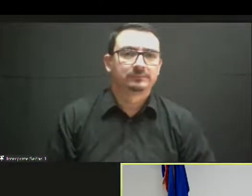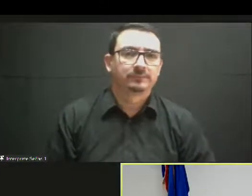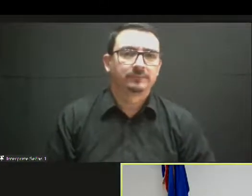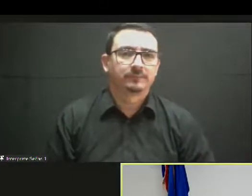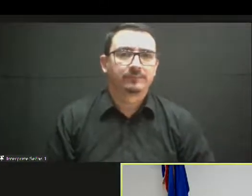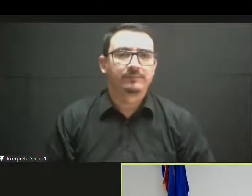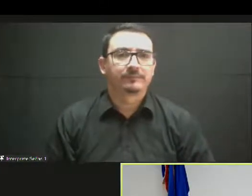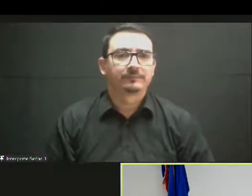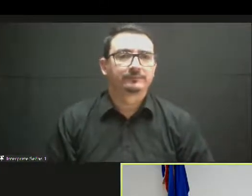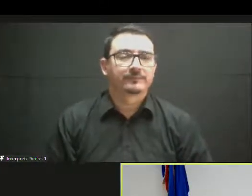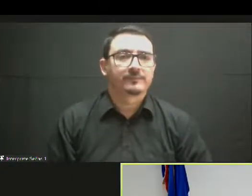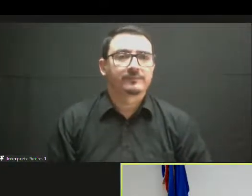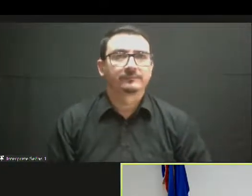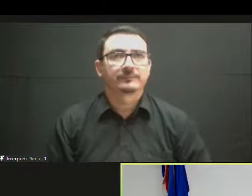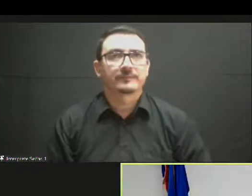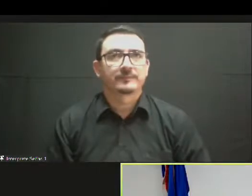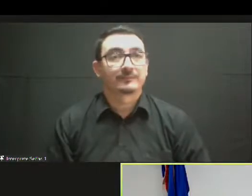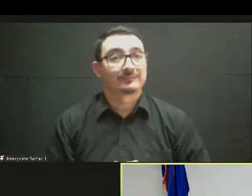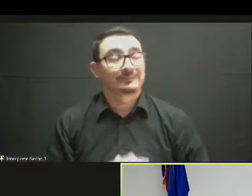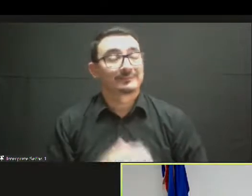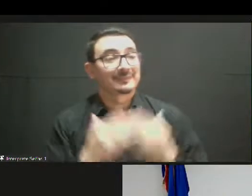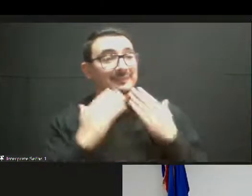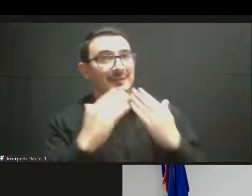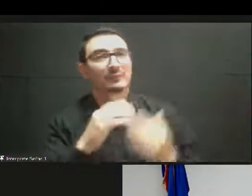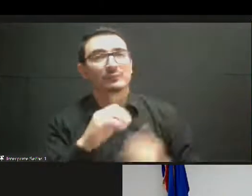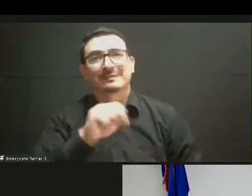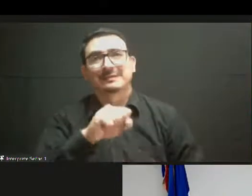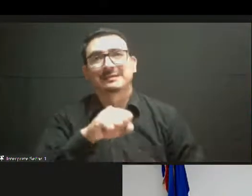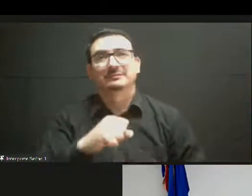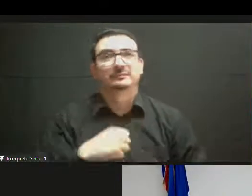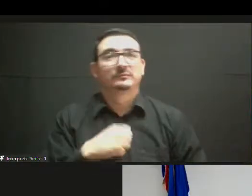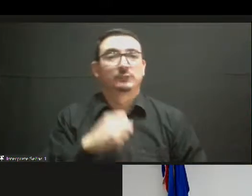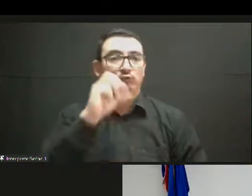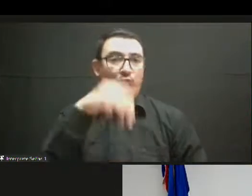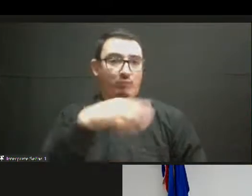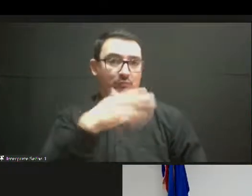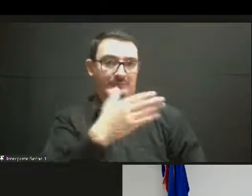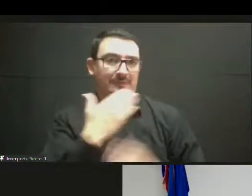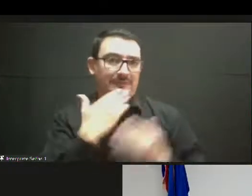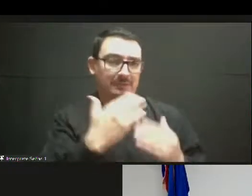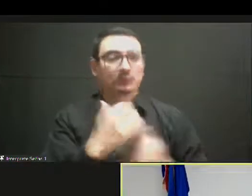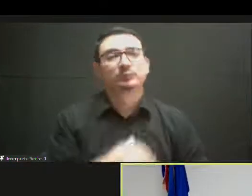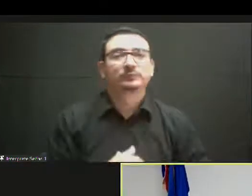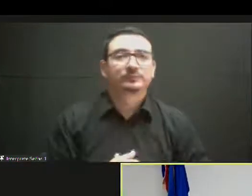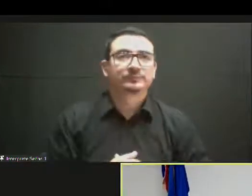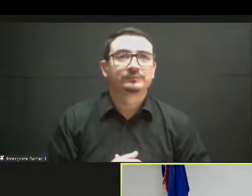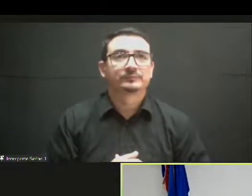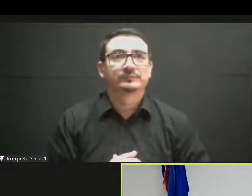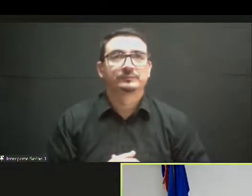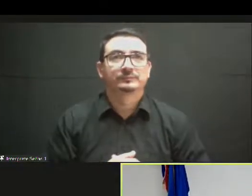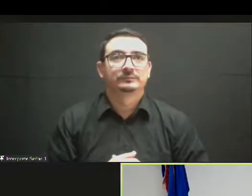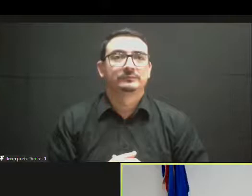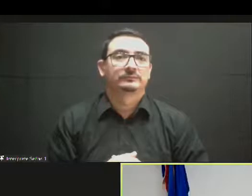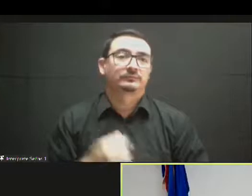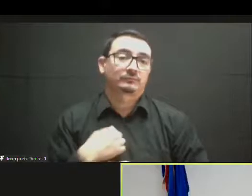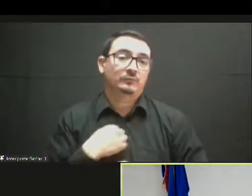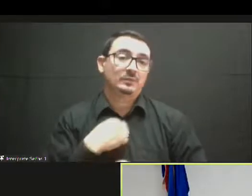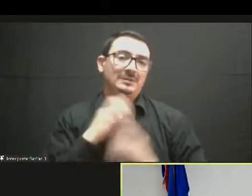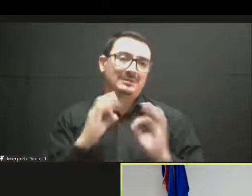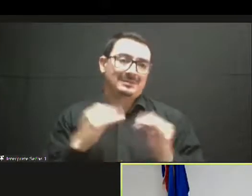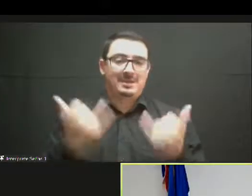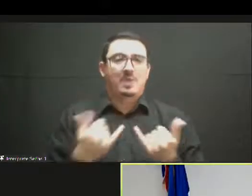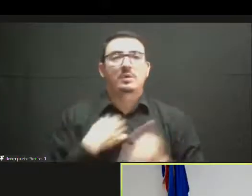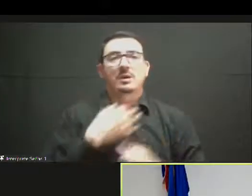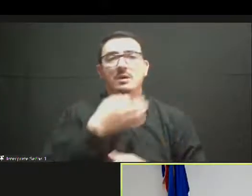Bueno, I would switch to Spanish. Okay, no problem. Bueno, buenos días a todos. Un placer